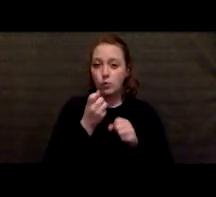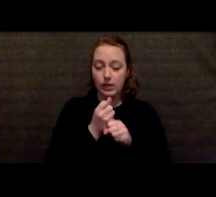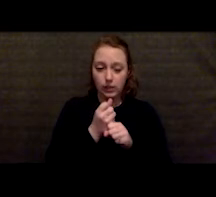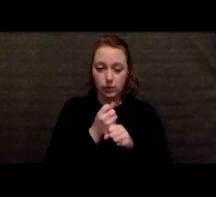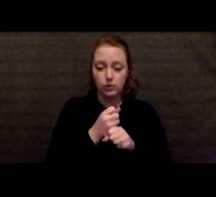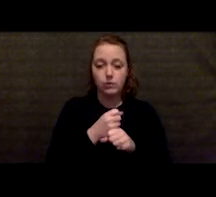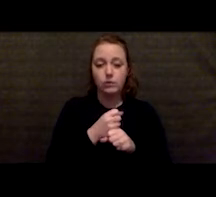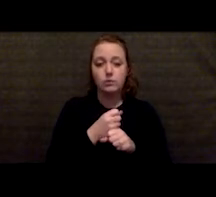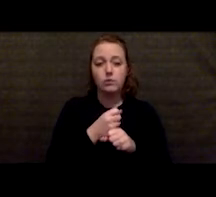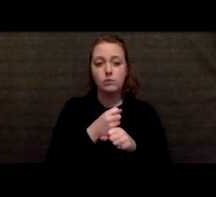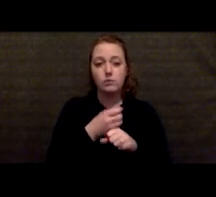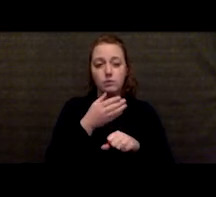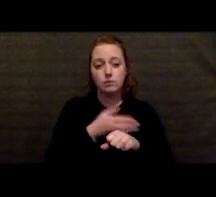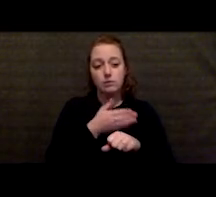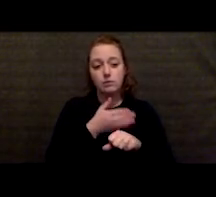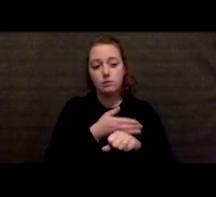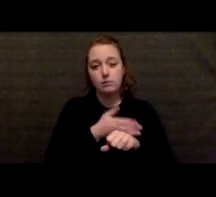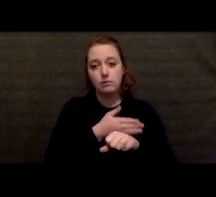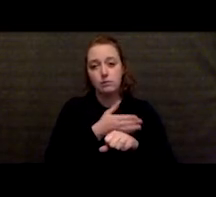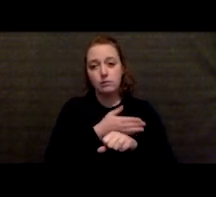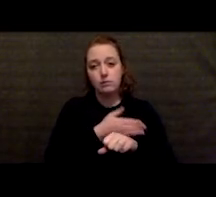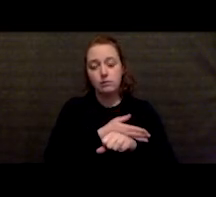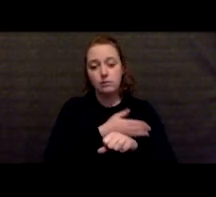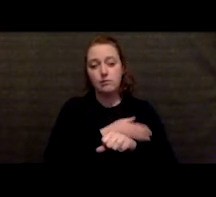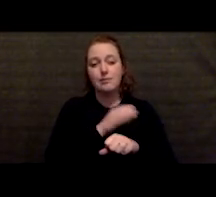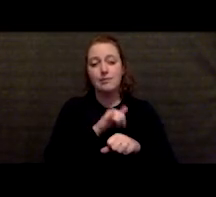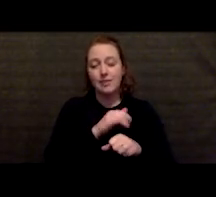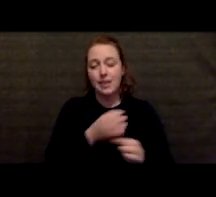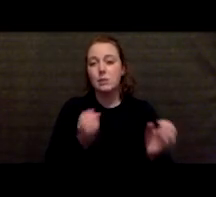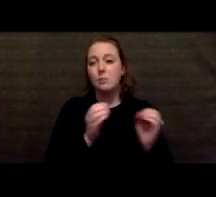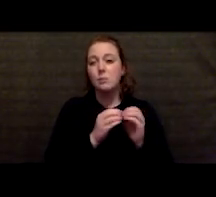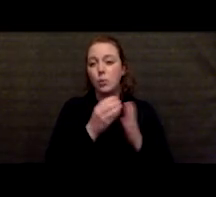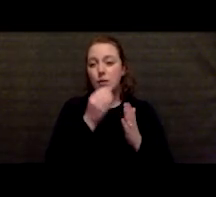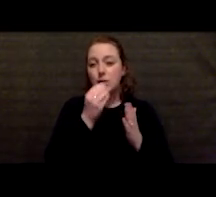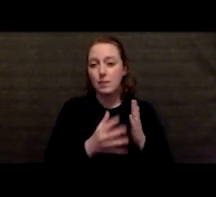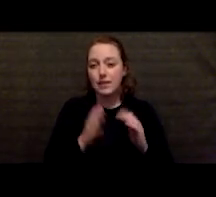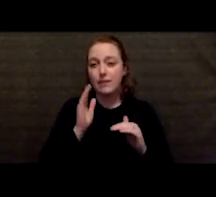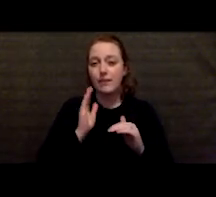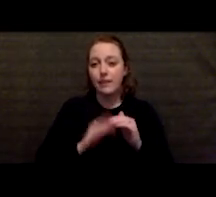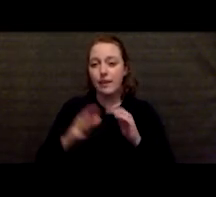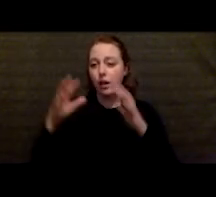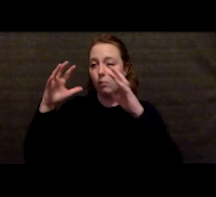is always more expensive than demolition and rebuilding new.